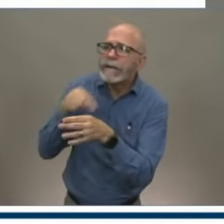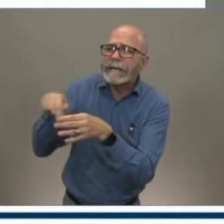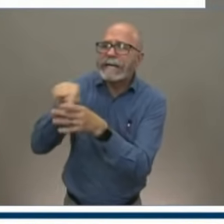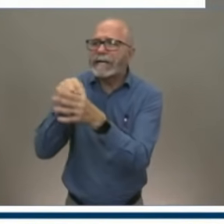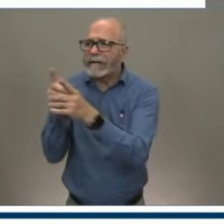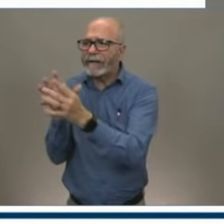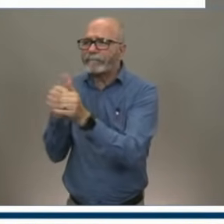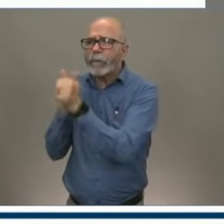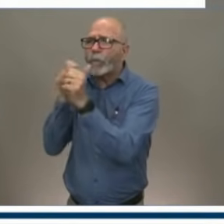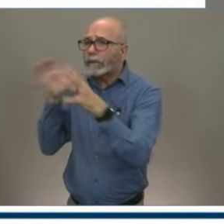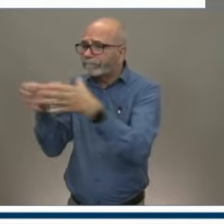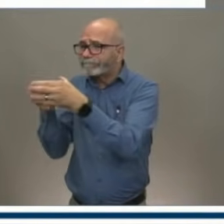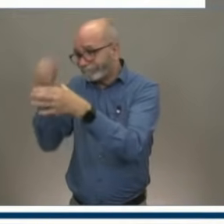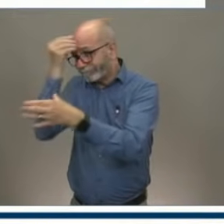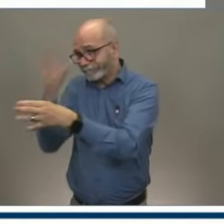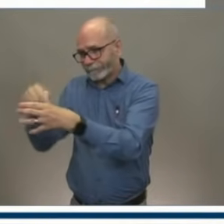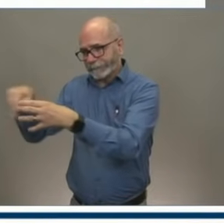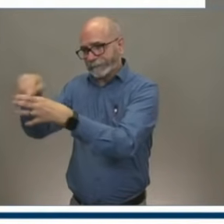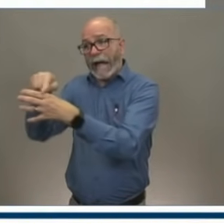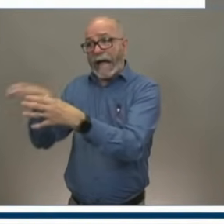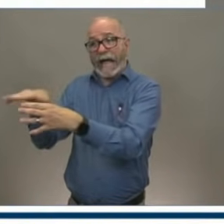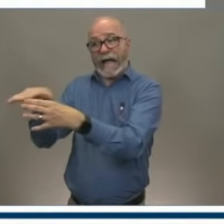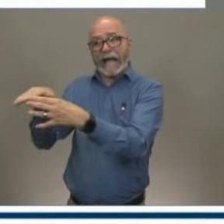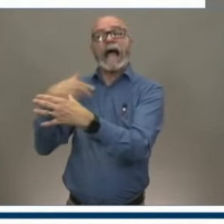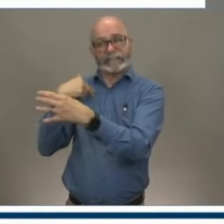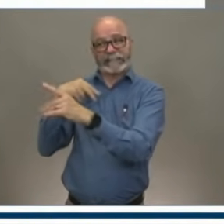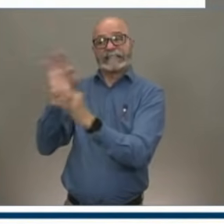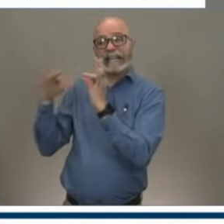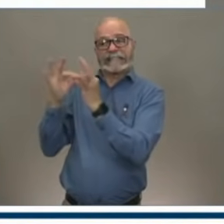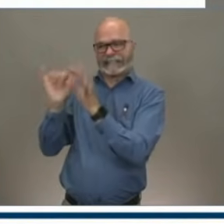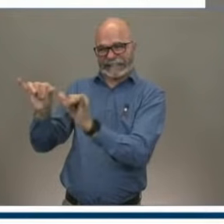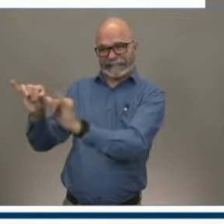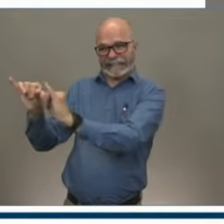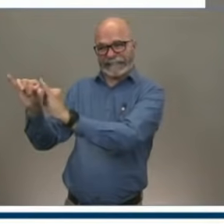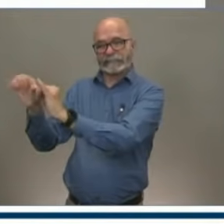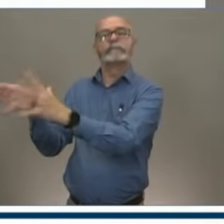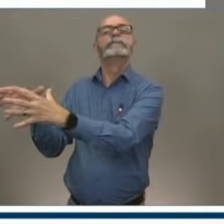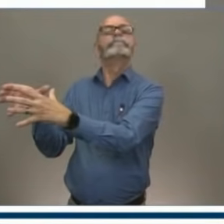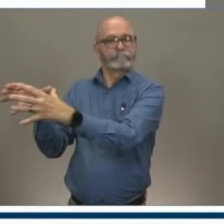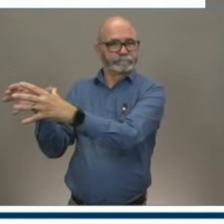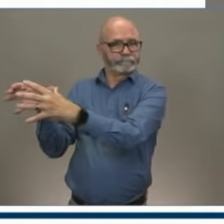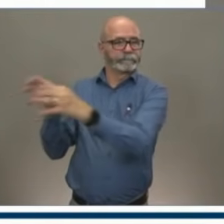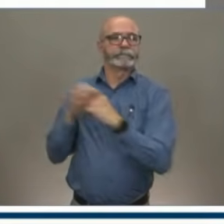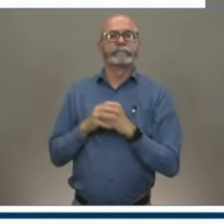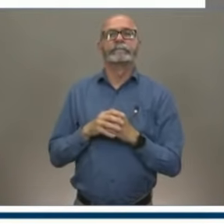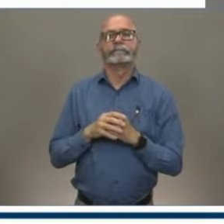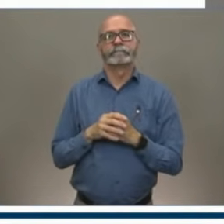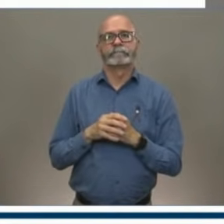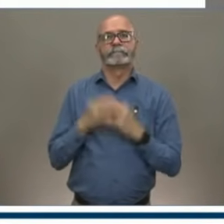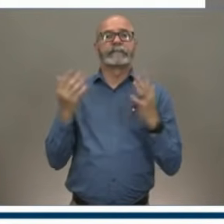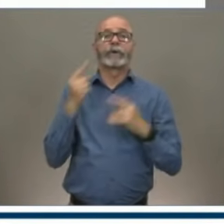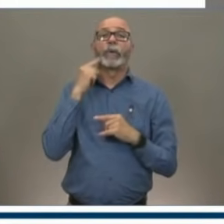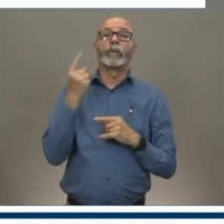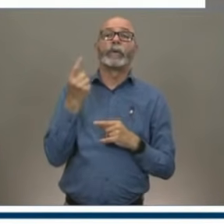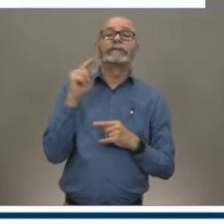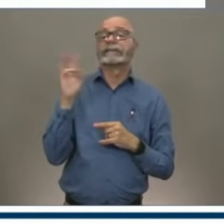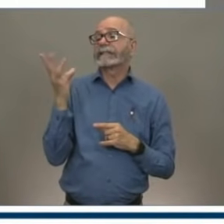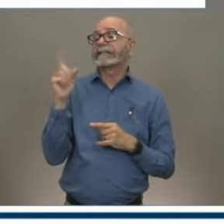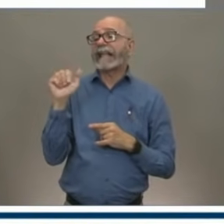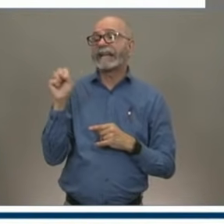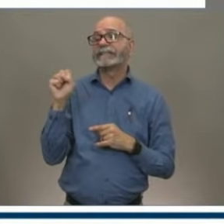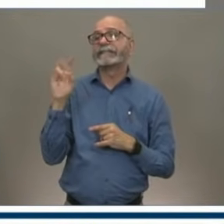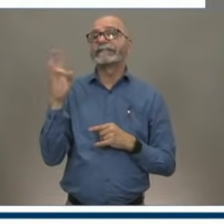the virus to anyone else. So again, a negative test result on day 6, 7, or 8 is not definitive, but it's a